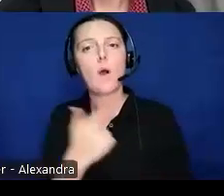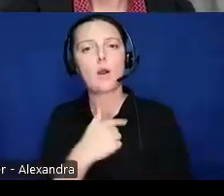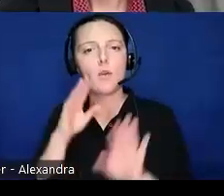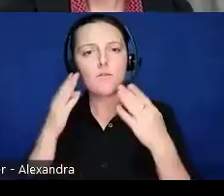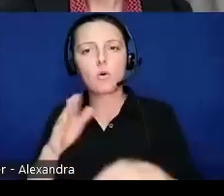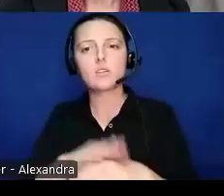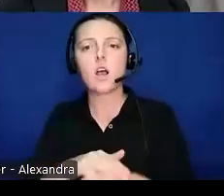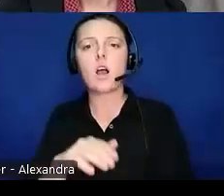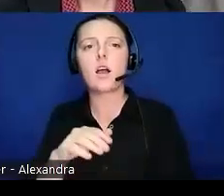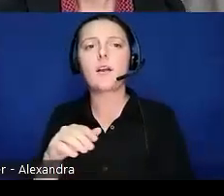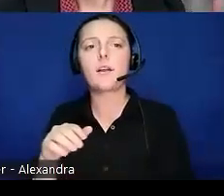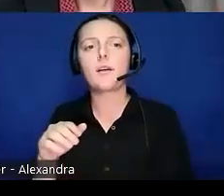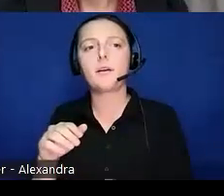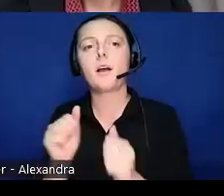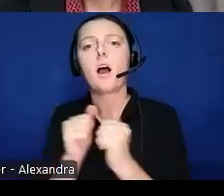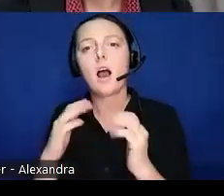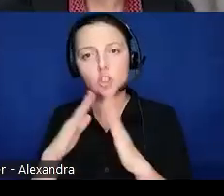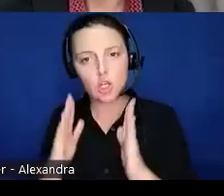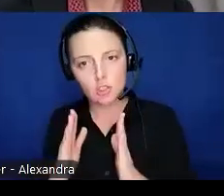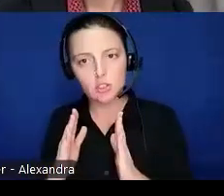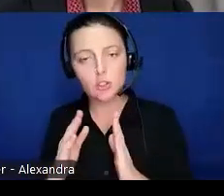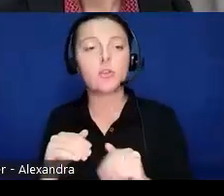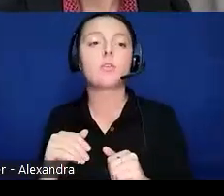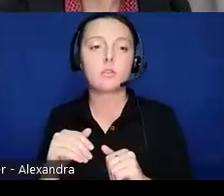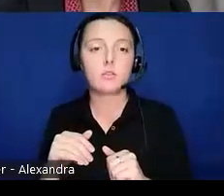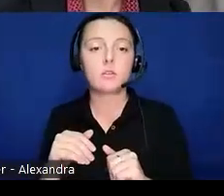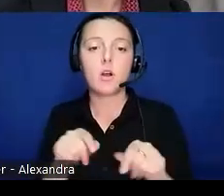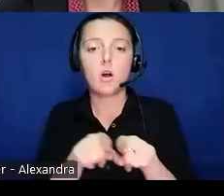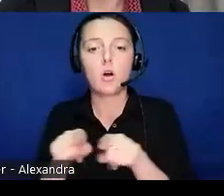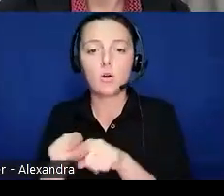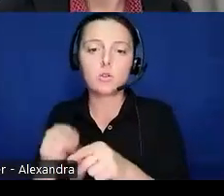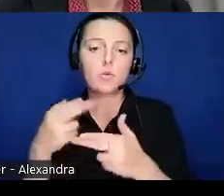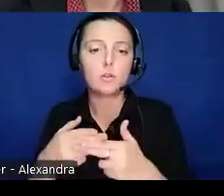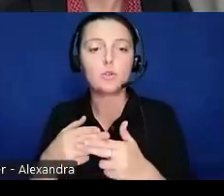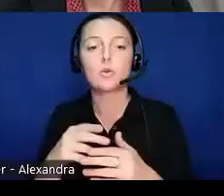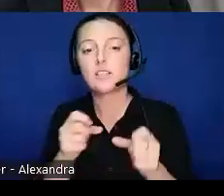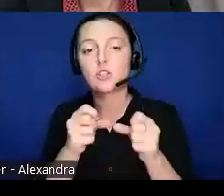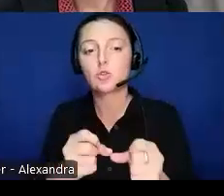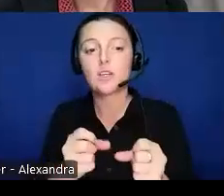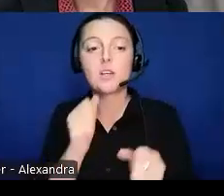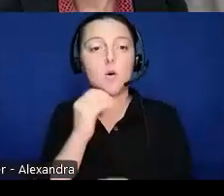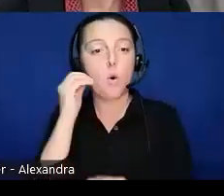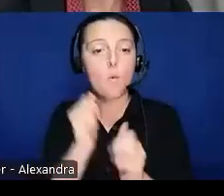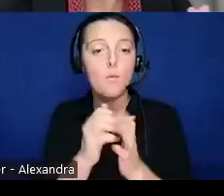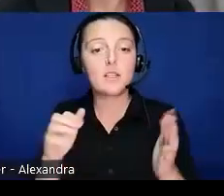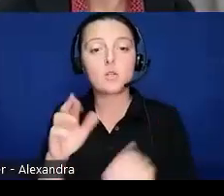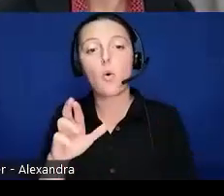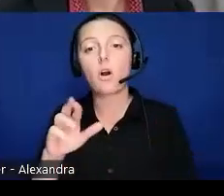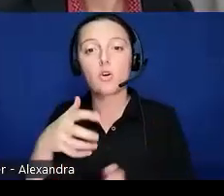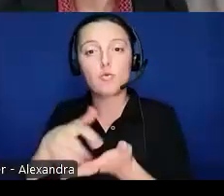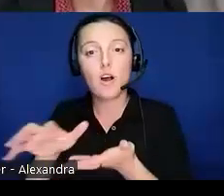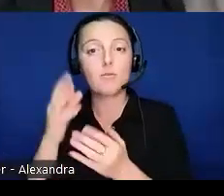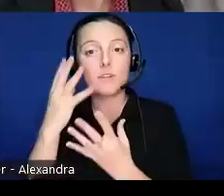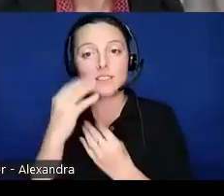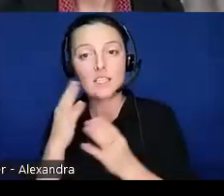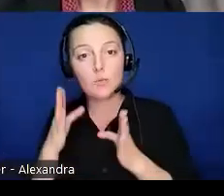people, also referred to as street homeless or rough sleepers? These are folks that are sleeping outside, literally in a tent, in a car, on a sidewalk, without